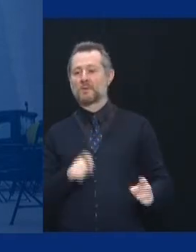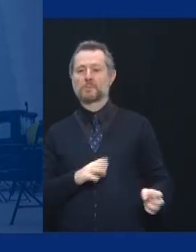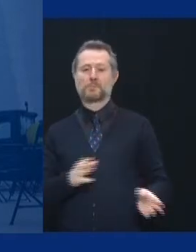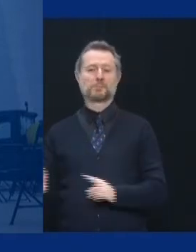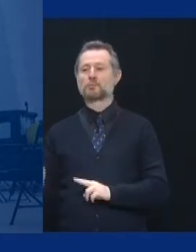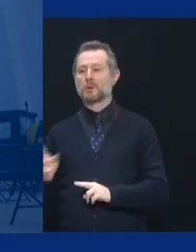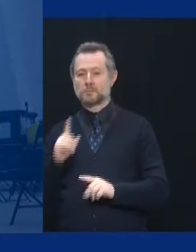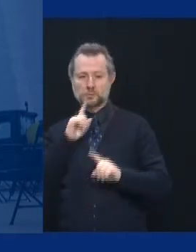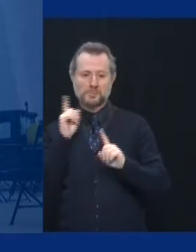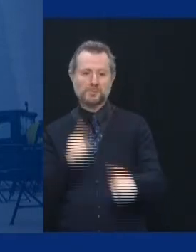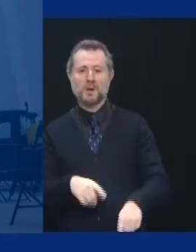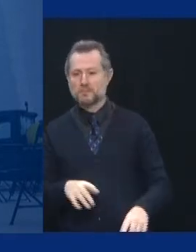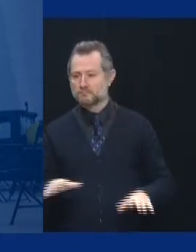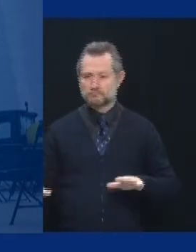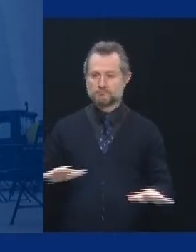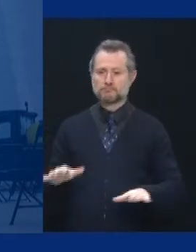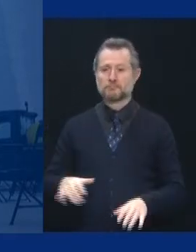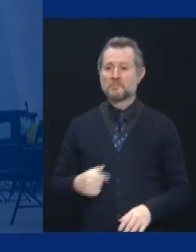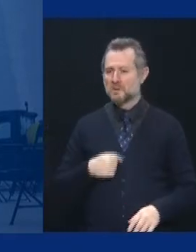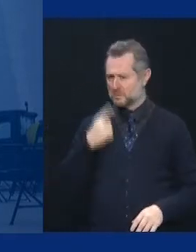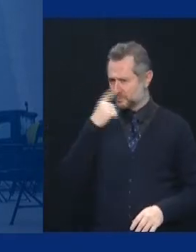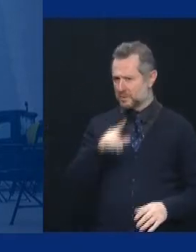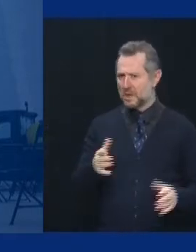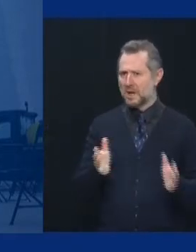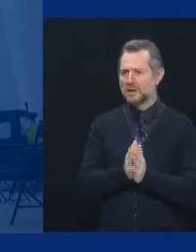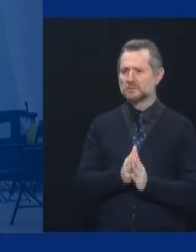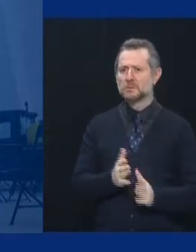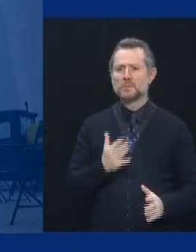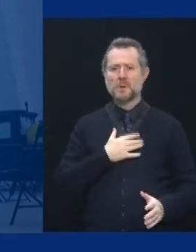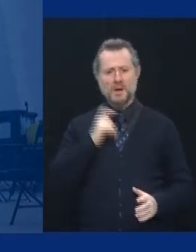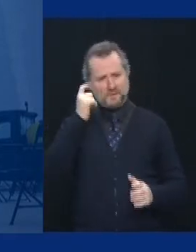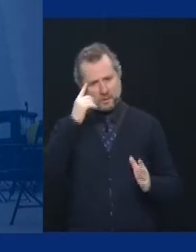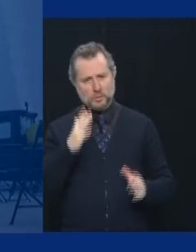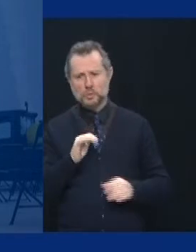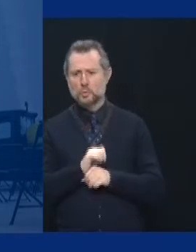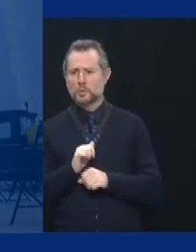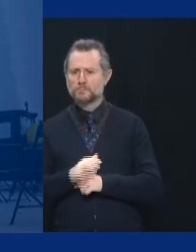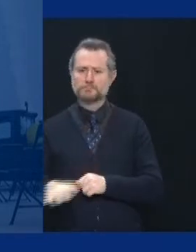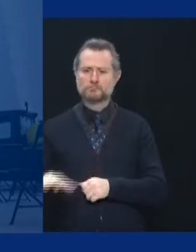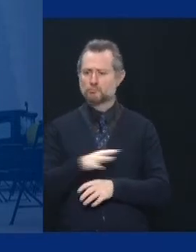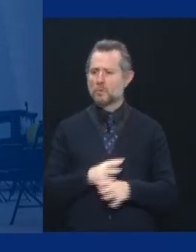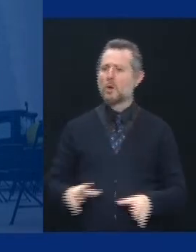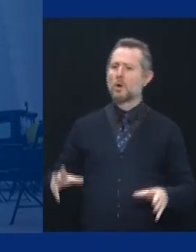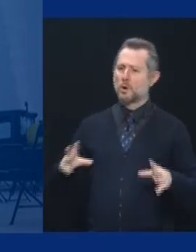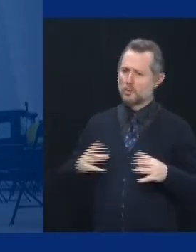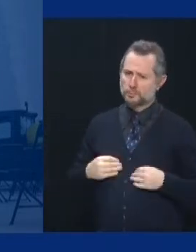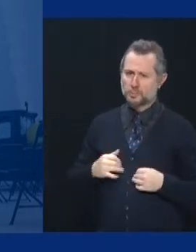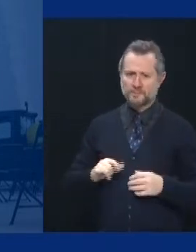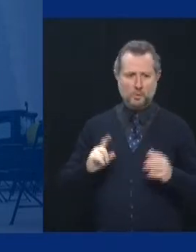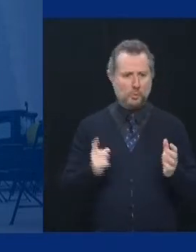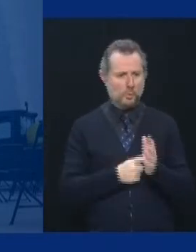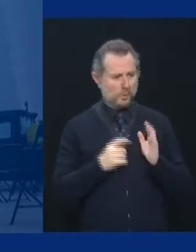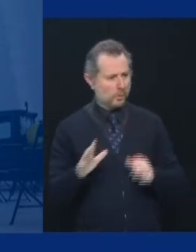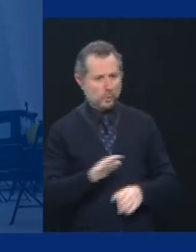problem asking our public servants to step up when the time is required. If it's a hurricane, if